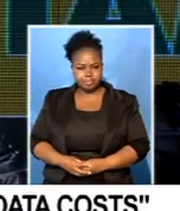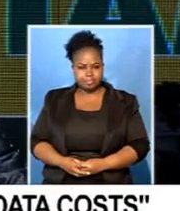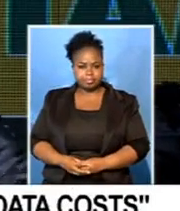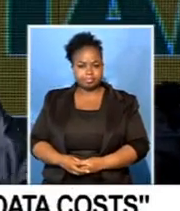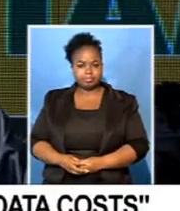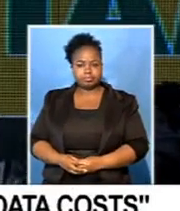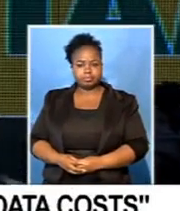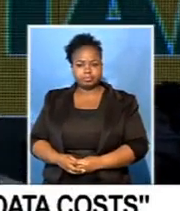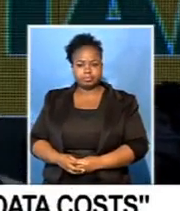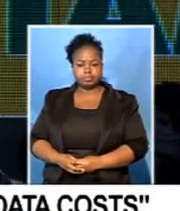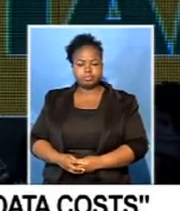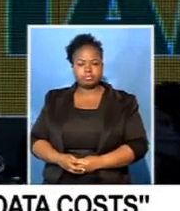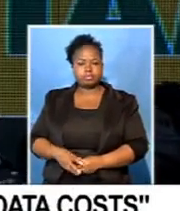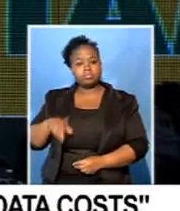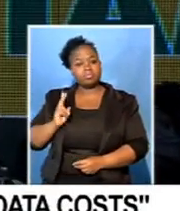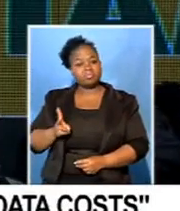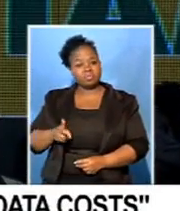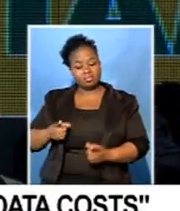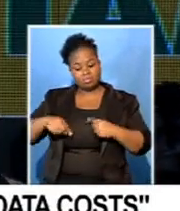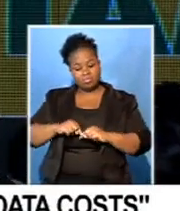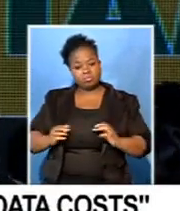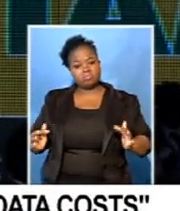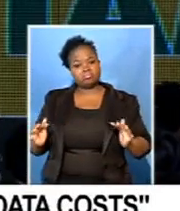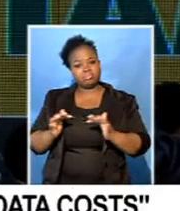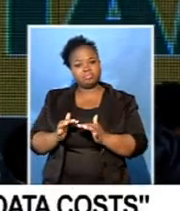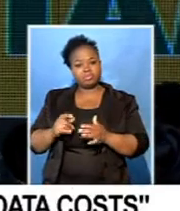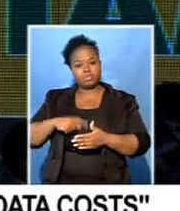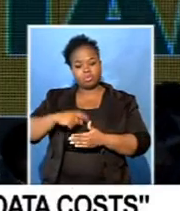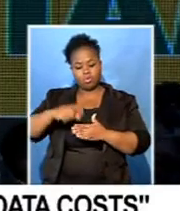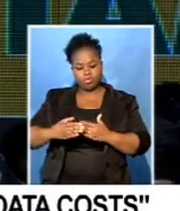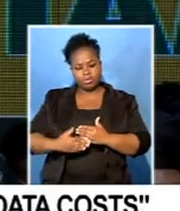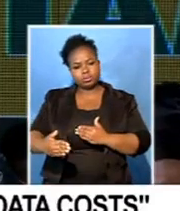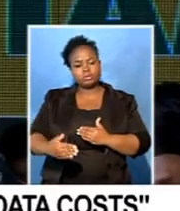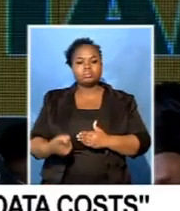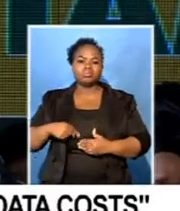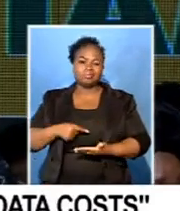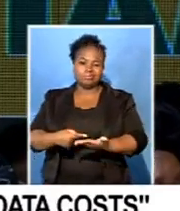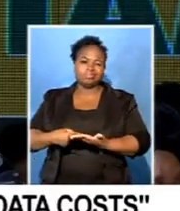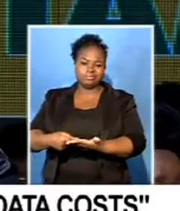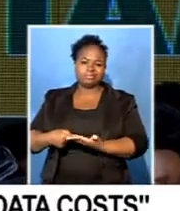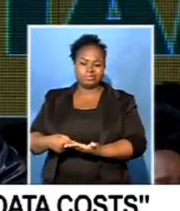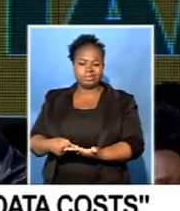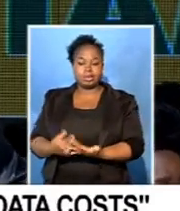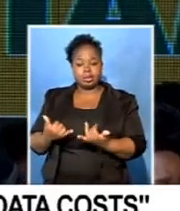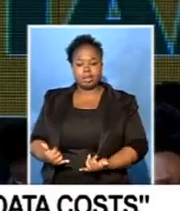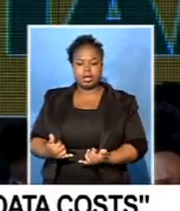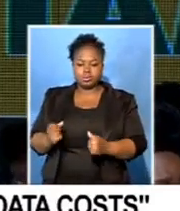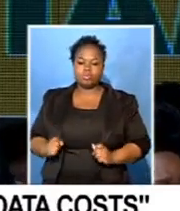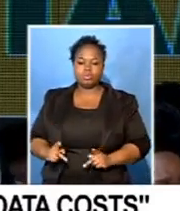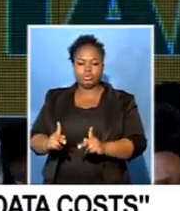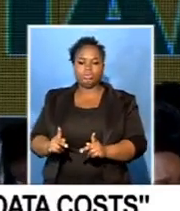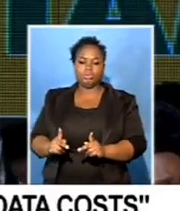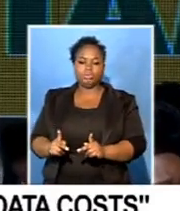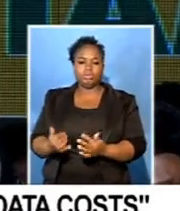This policy conference must, at an opportune time, as